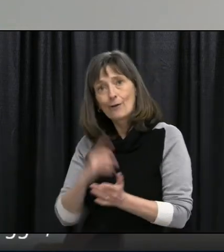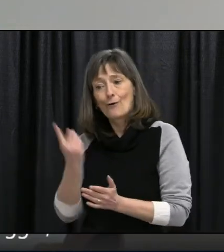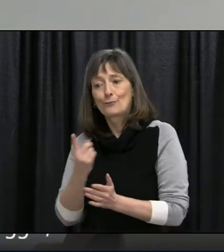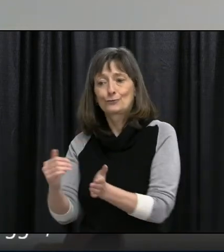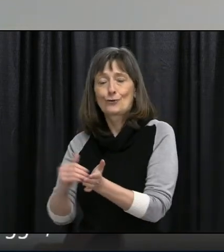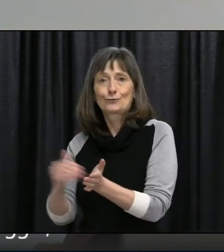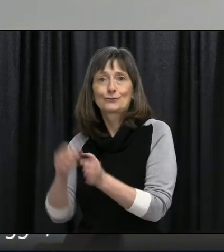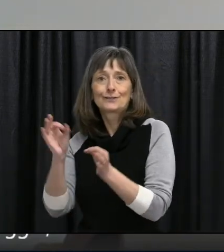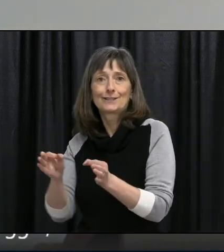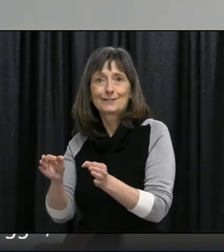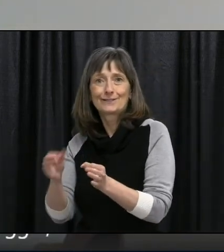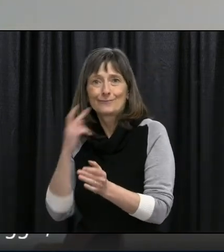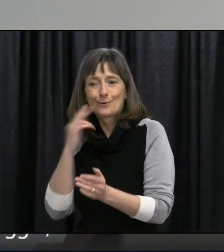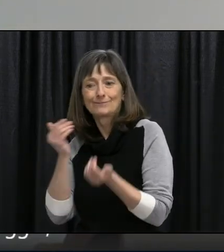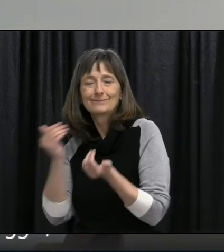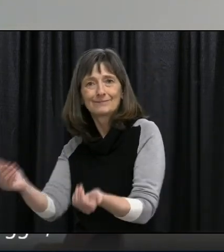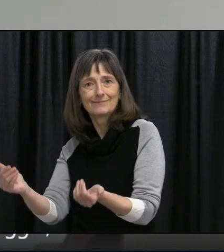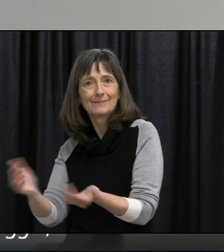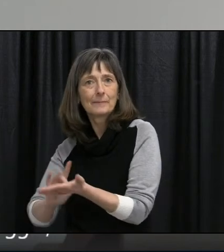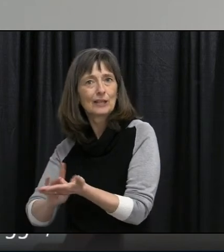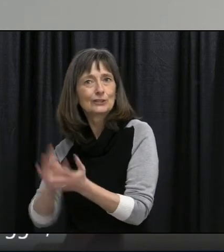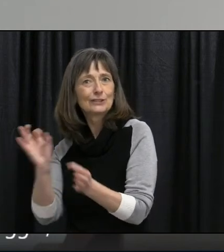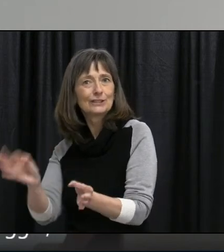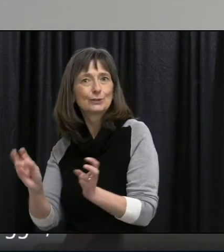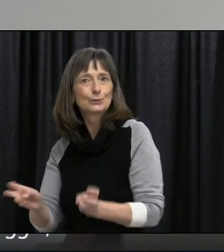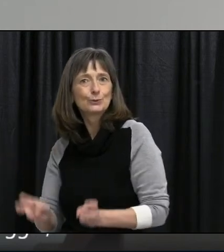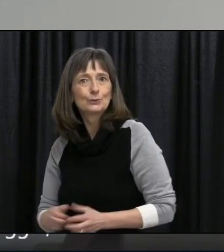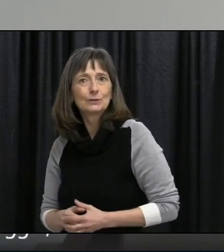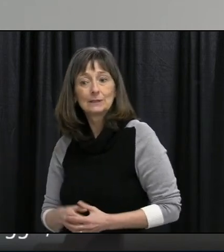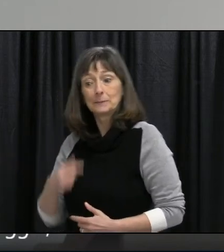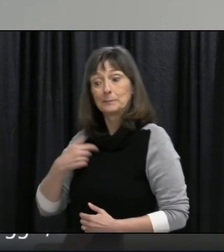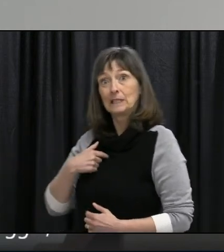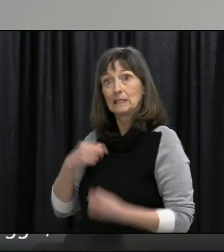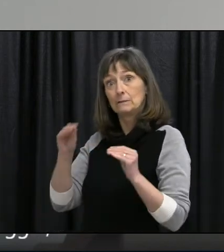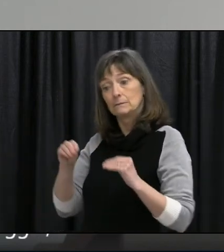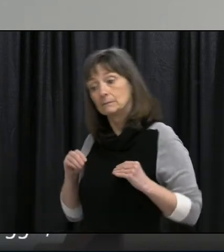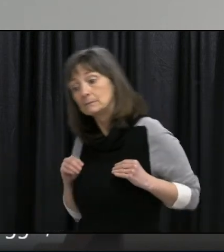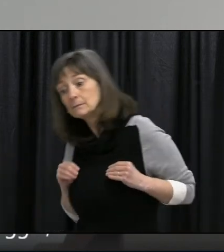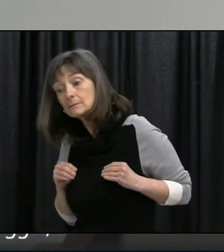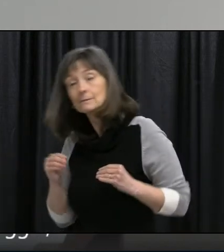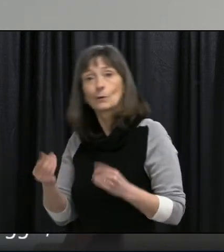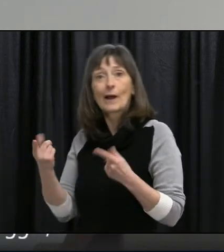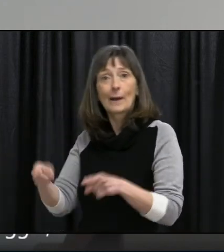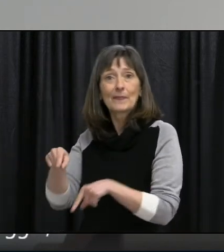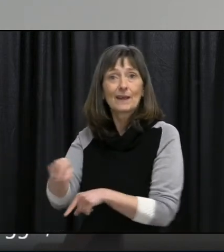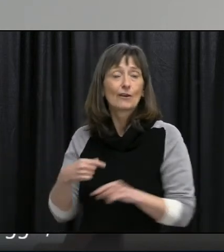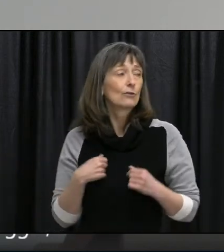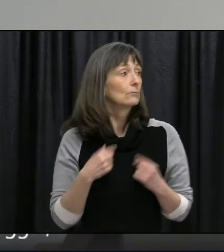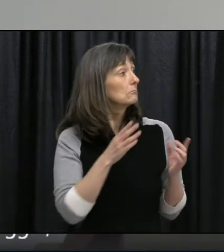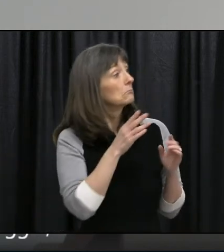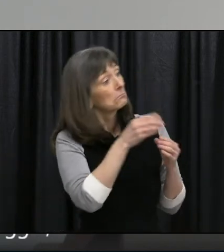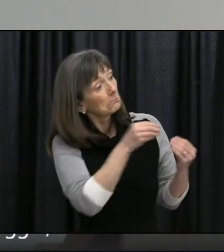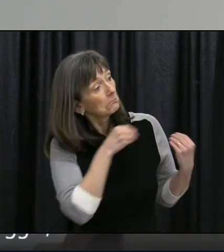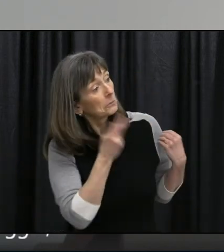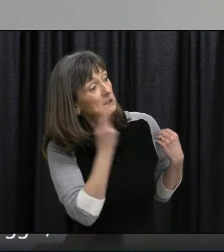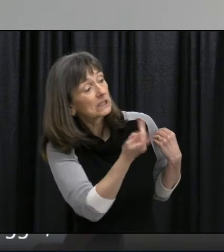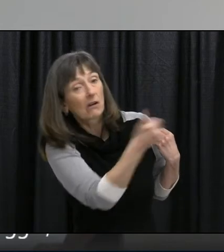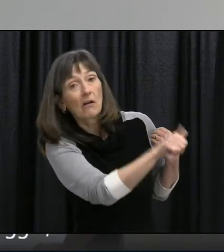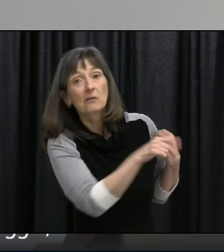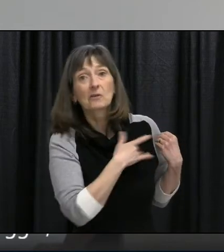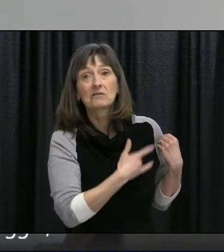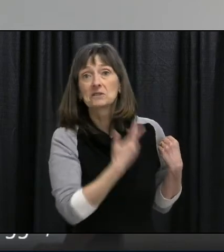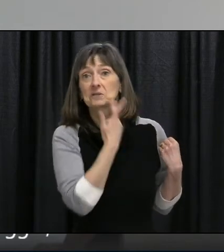Obviously, I have no control and very little insight into what goes on in other jurisdictions, but